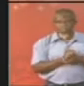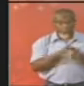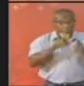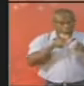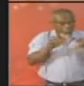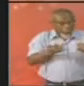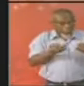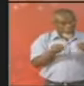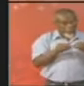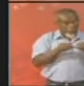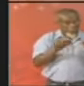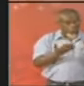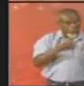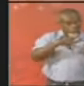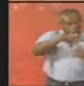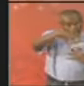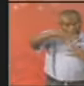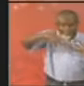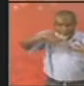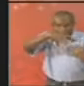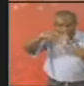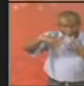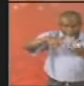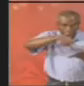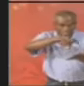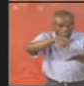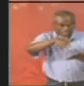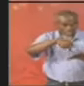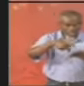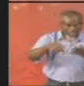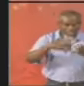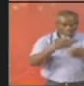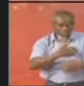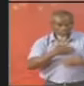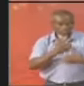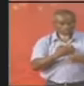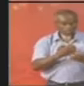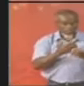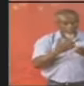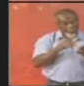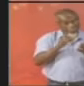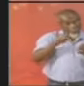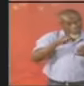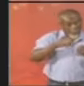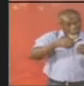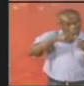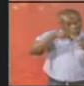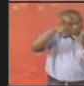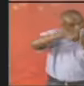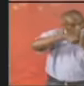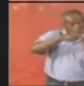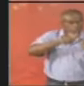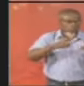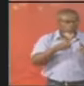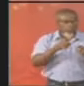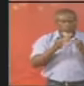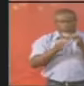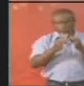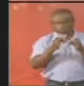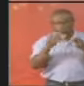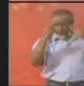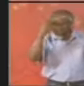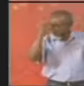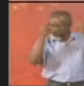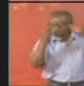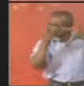they're having parties, etc. Although maybe within the confines of their homes. Is this something that the ministry is looking at? And have you